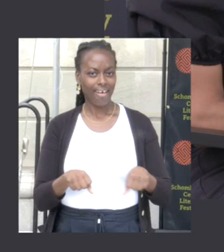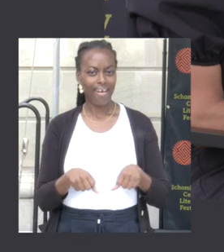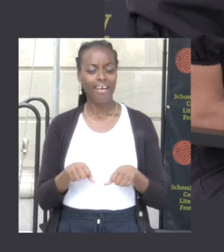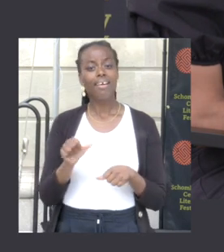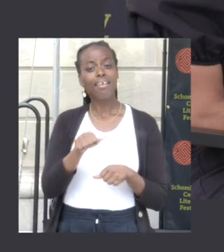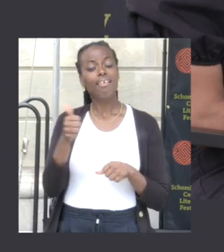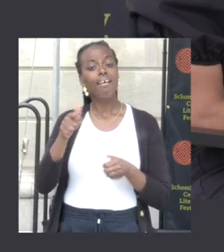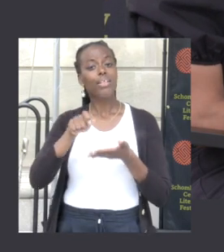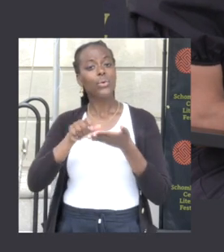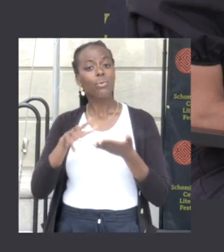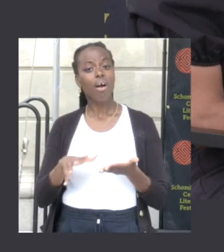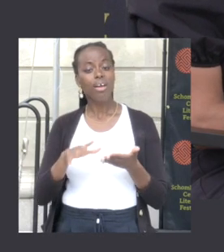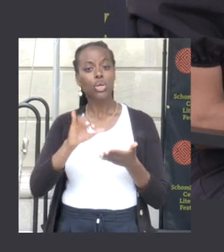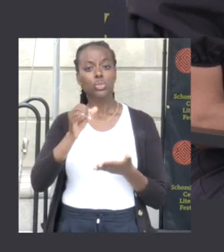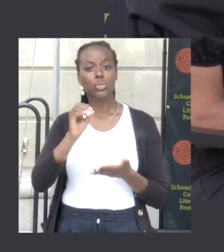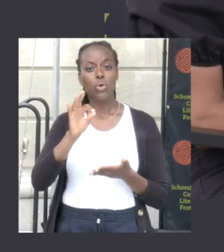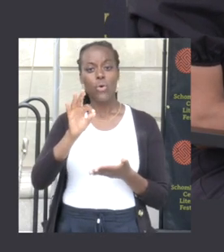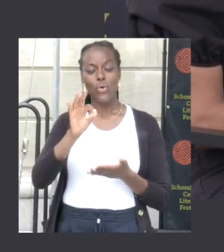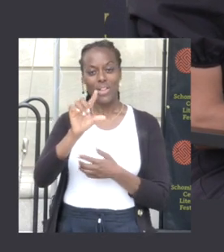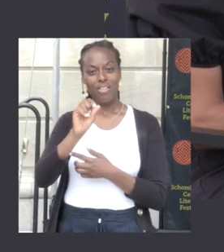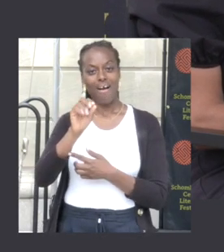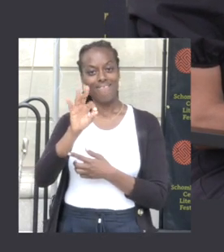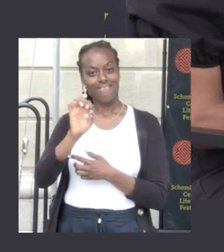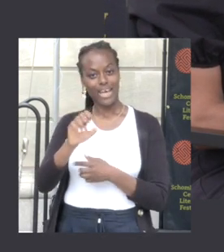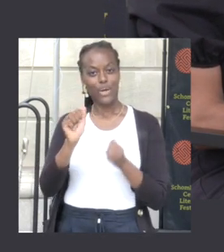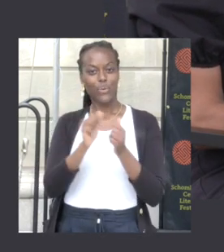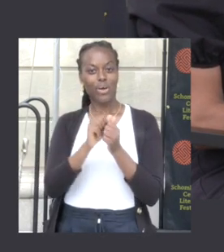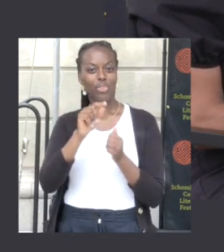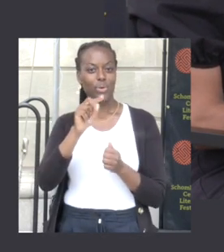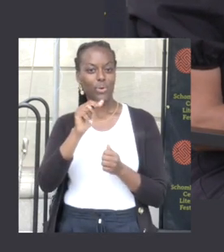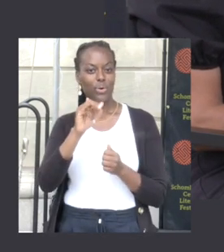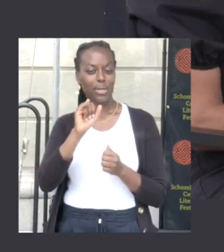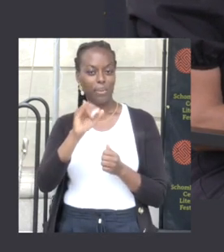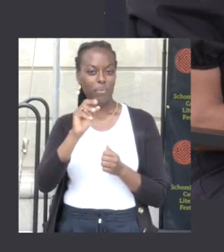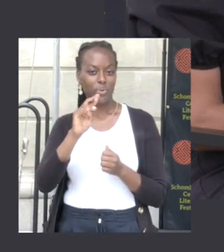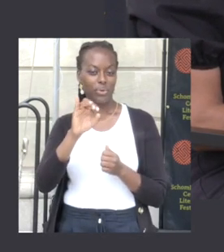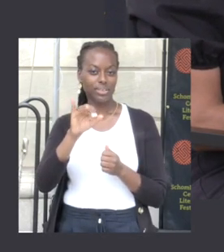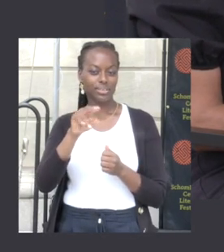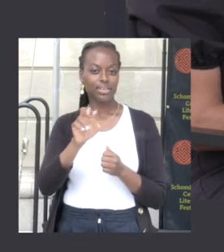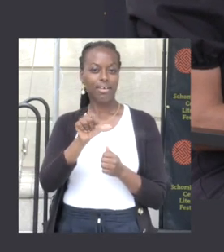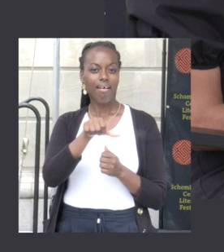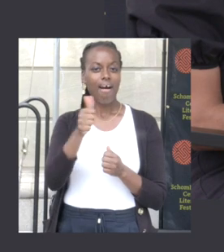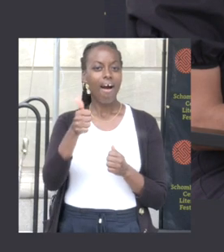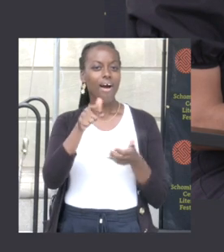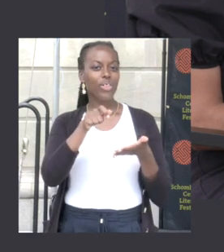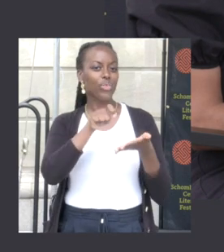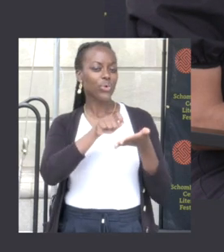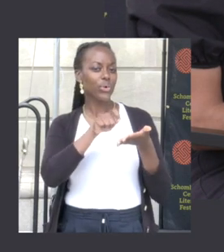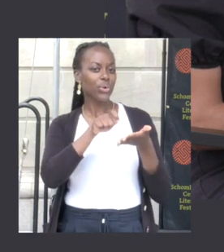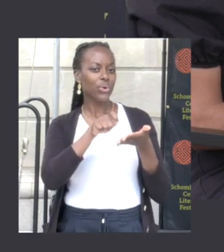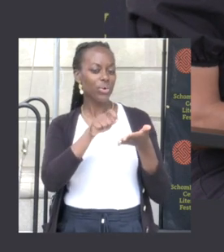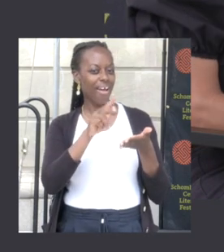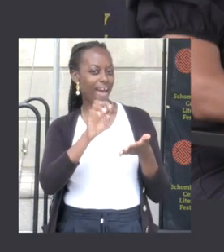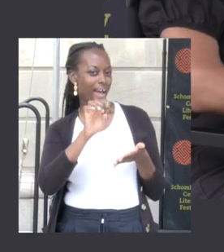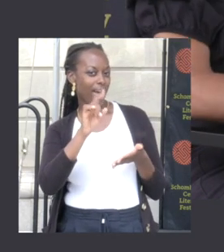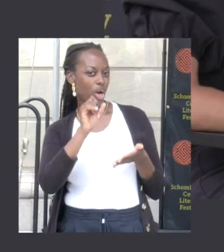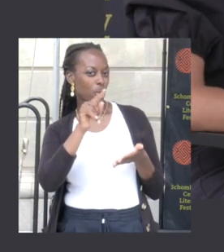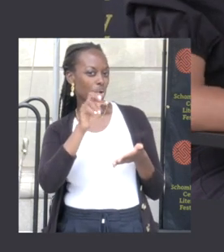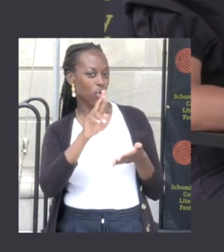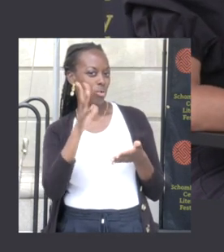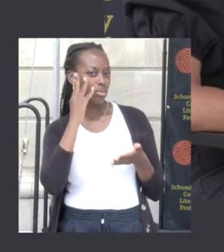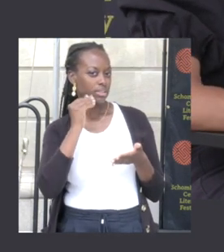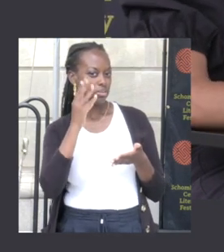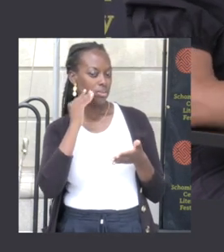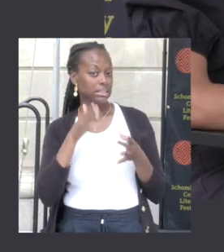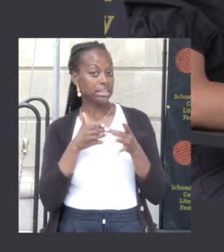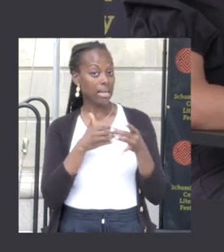remembrance, Jolofing with Toni Morrison, and for Penguin Random House editor Portia Burke's wealth of wisdom and experience, whether in guiding the 35th